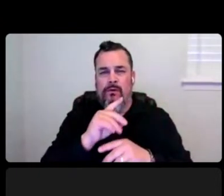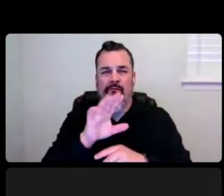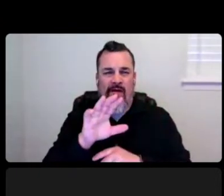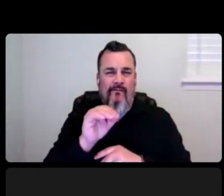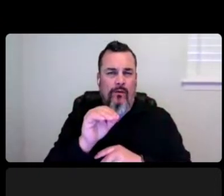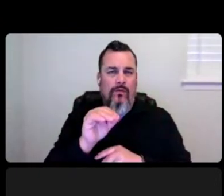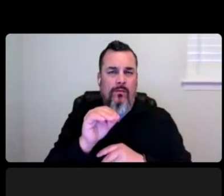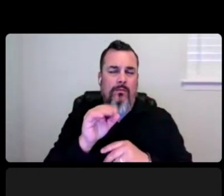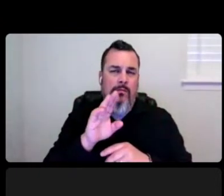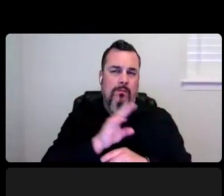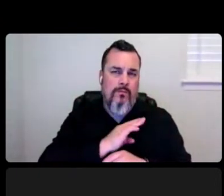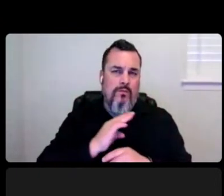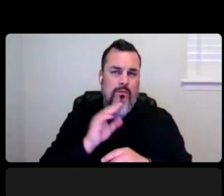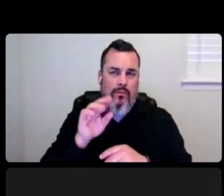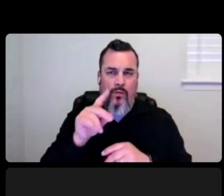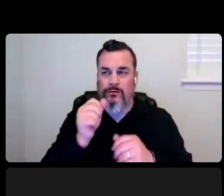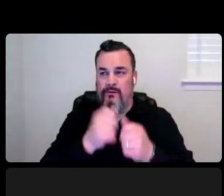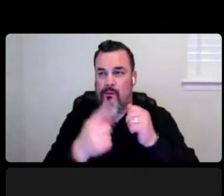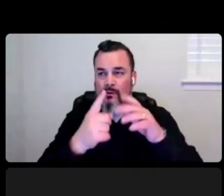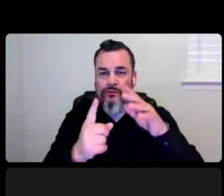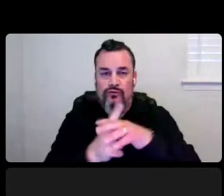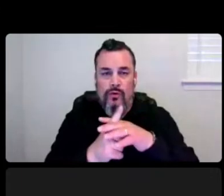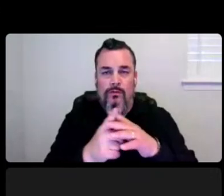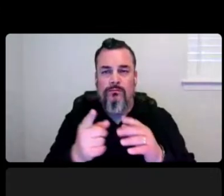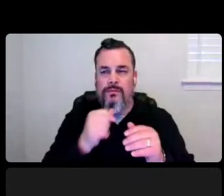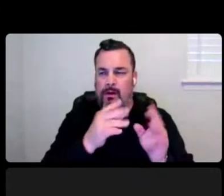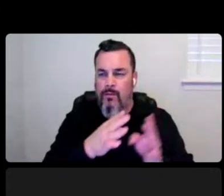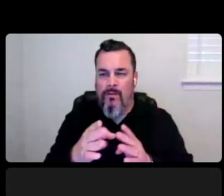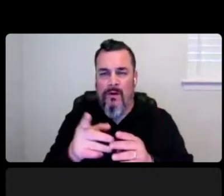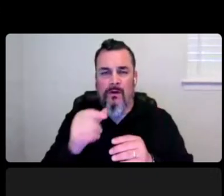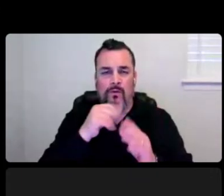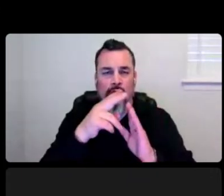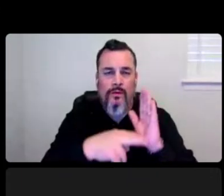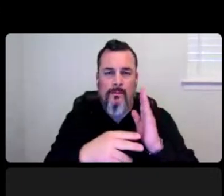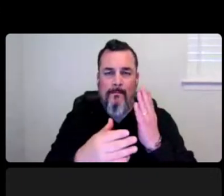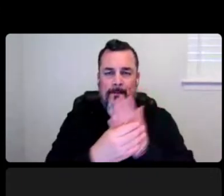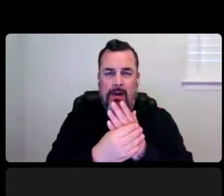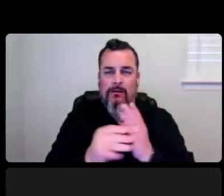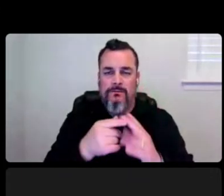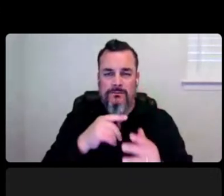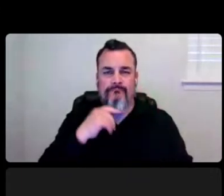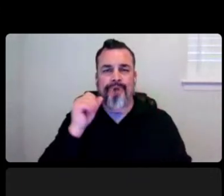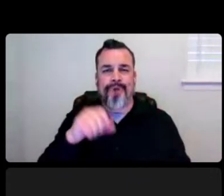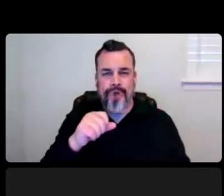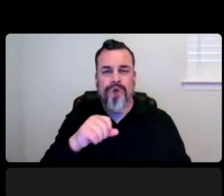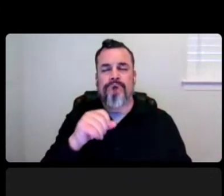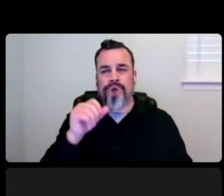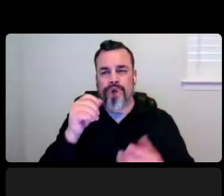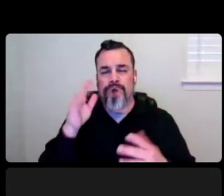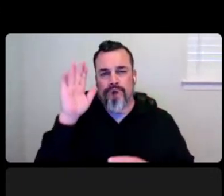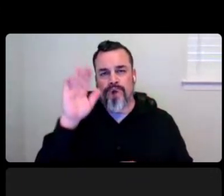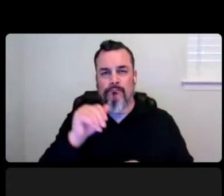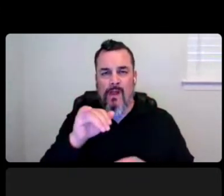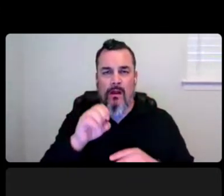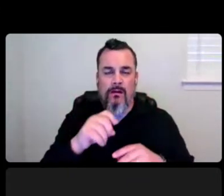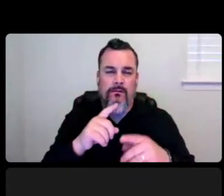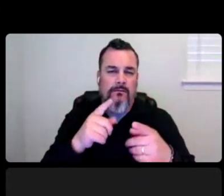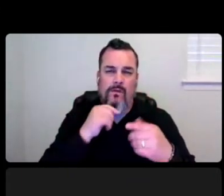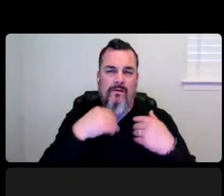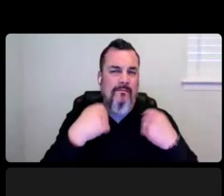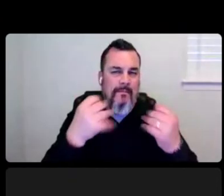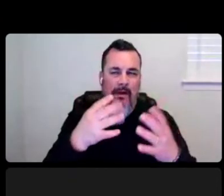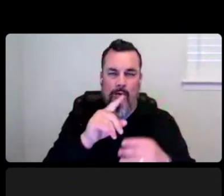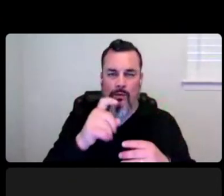boards. Everyone shows up, they aren't prepared, they don't read the packet, they just vote aye when it's time to vote, and they don't have many questions or